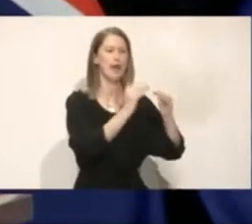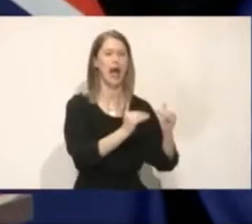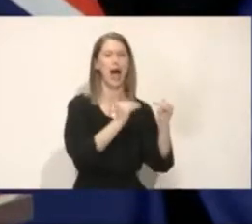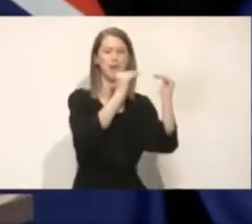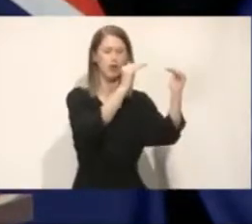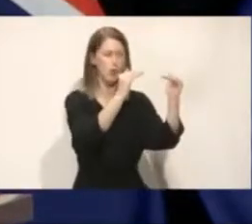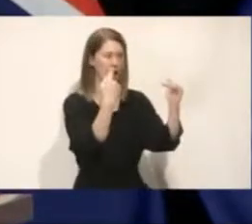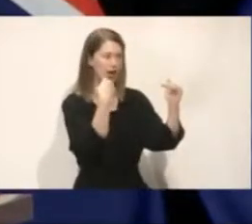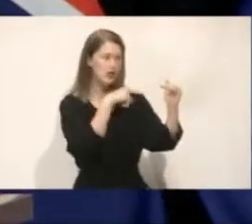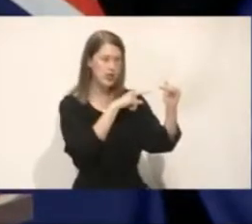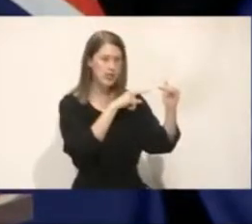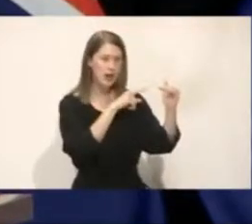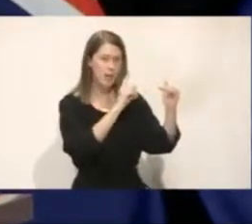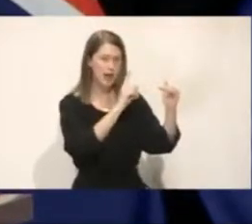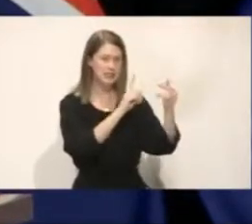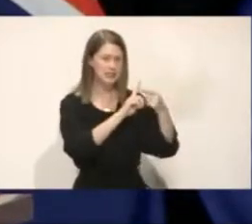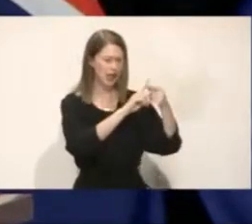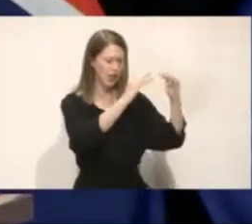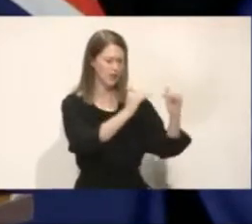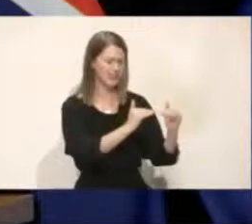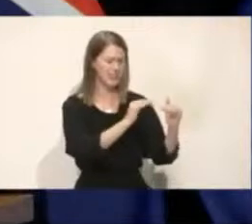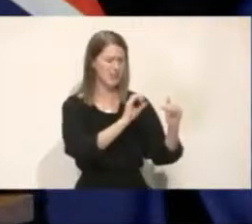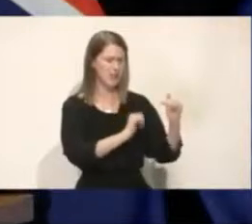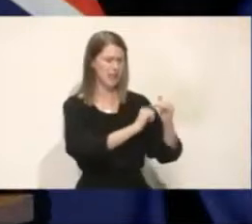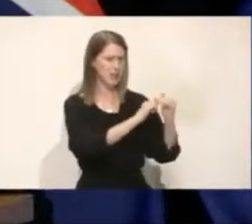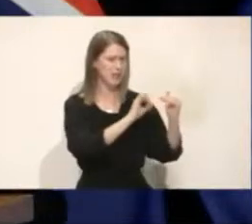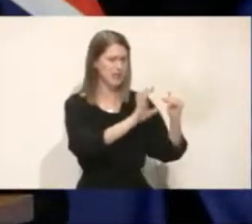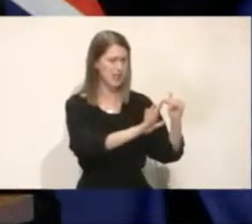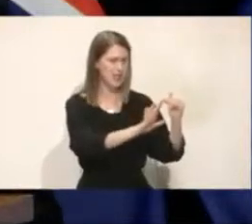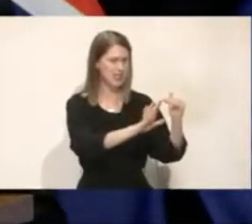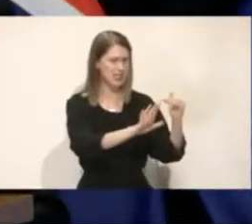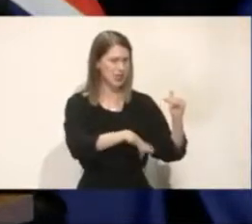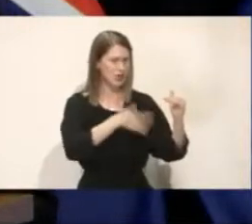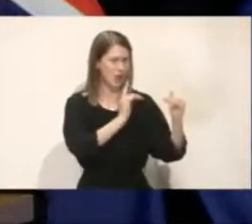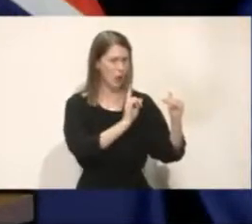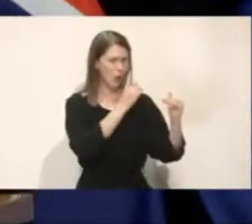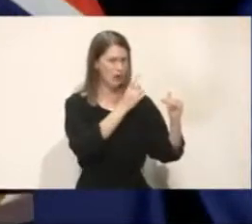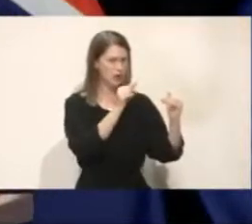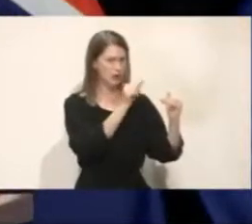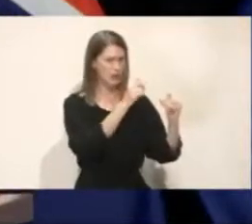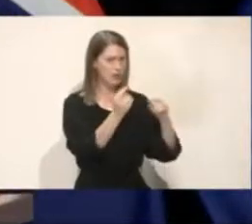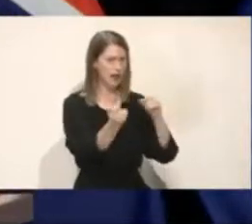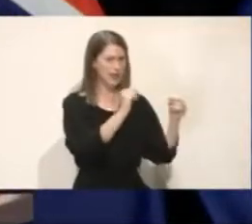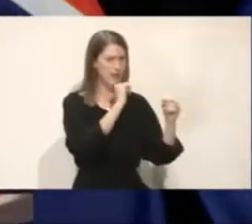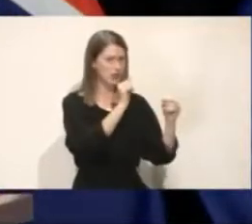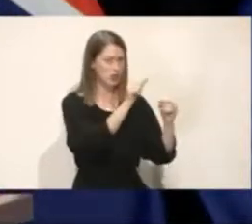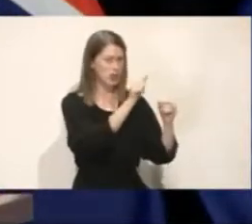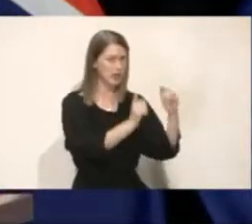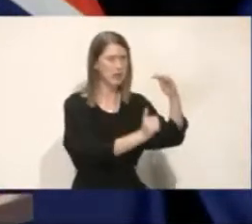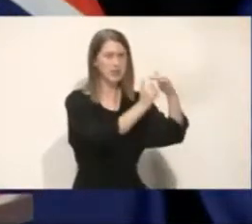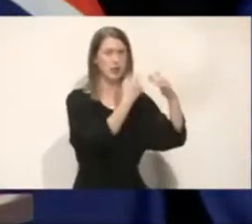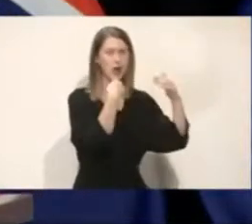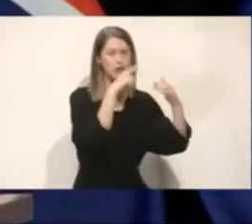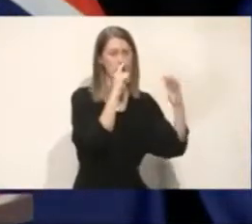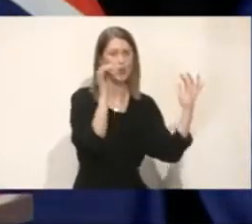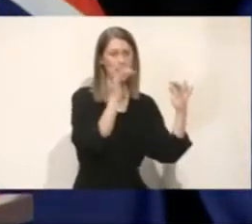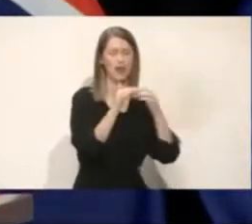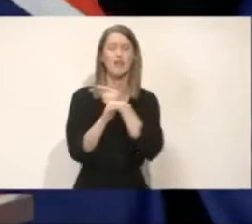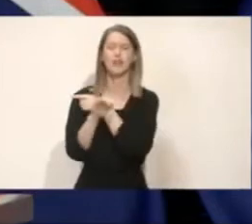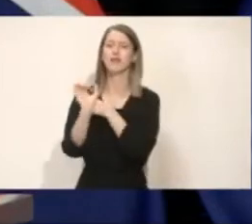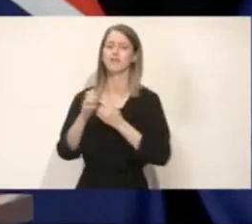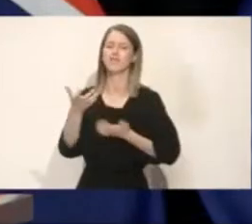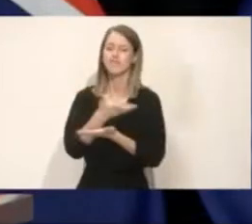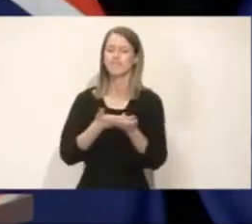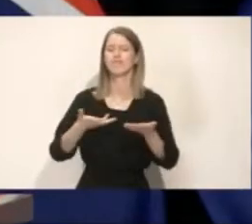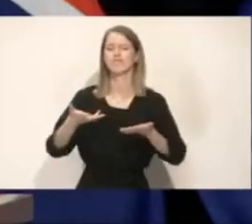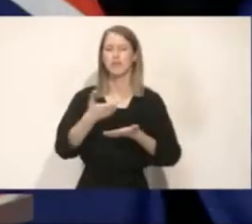you debate whether you should extend Auckland to come down to 2 rather than 2.5? Yeah, there was some discussion, as you would expect, as